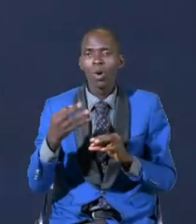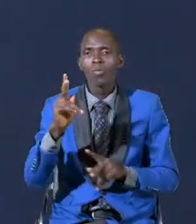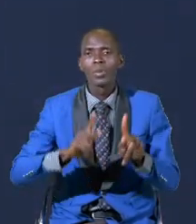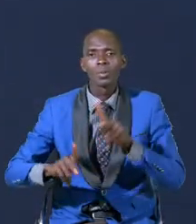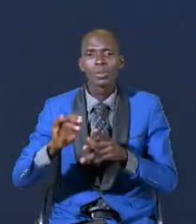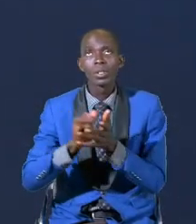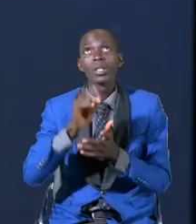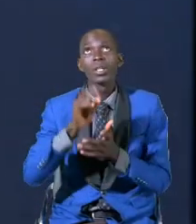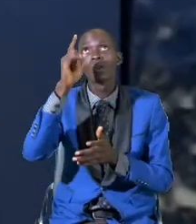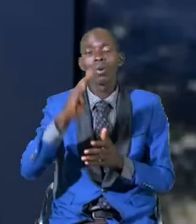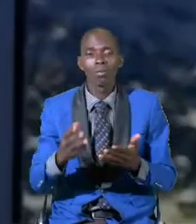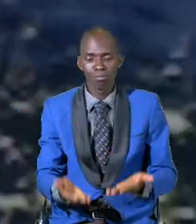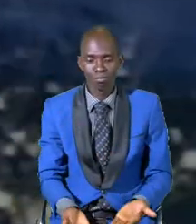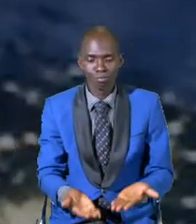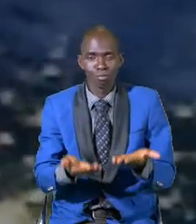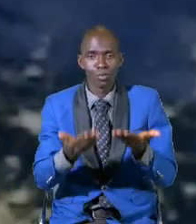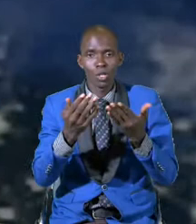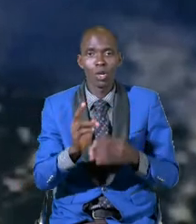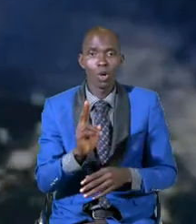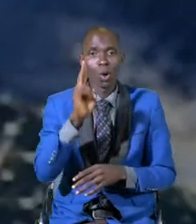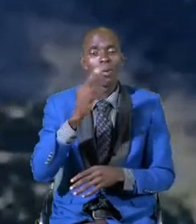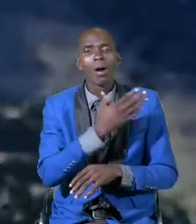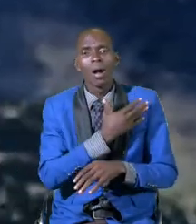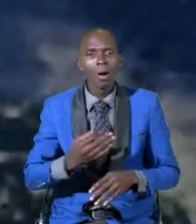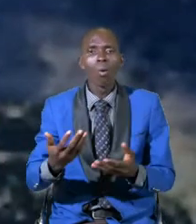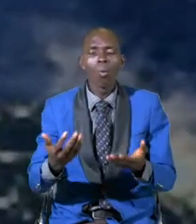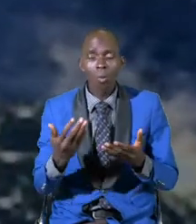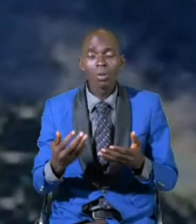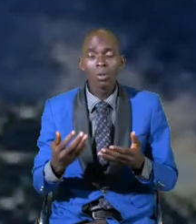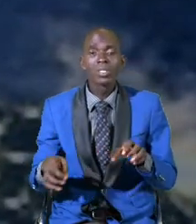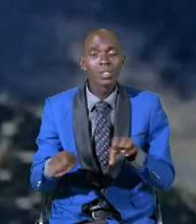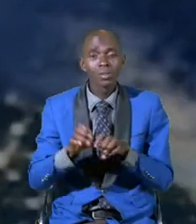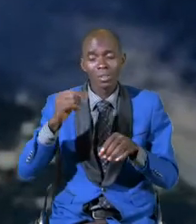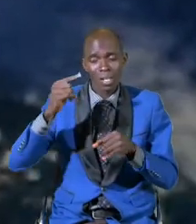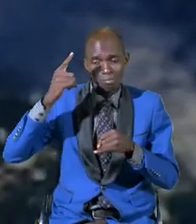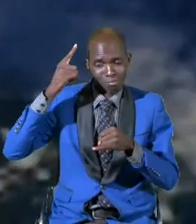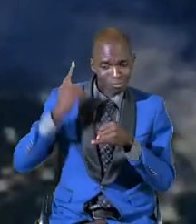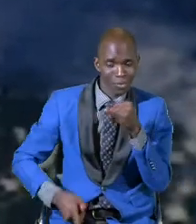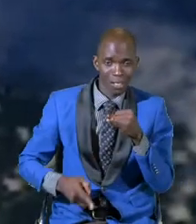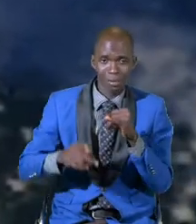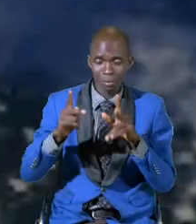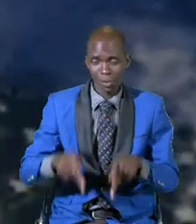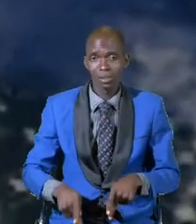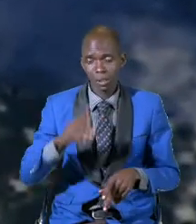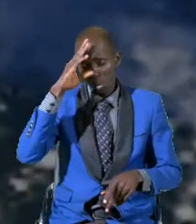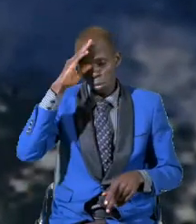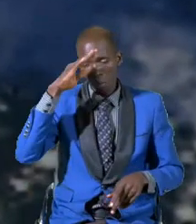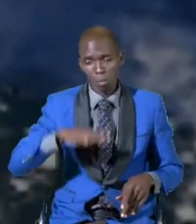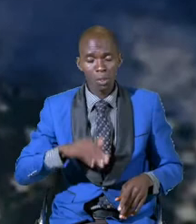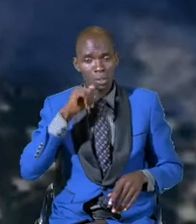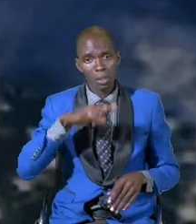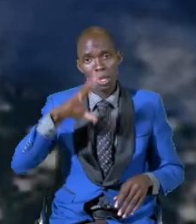raised up, and he wanted the least of them, boys, girls, men, women,